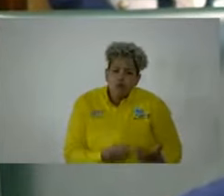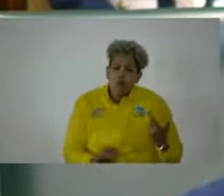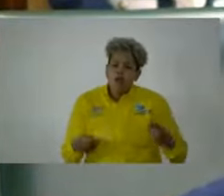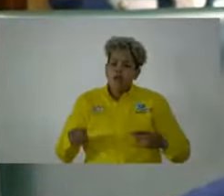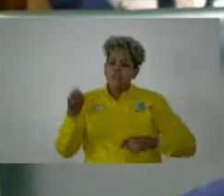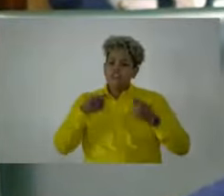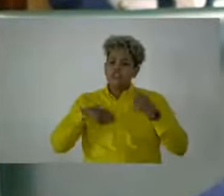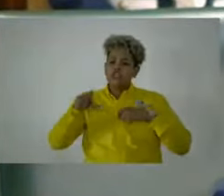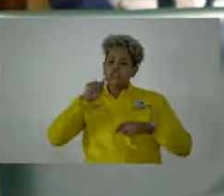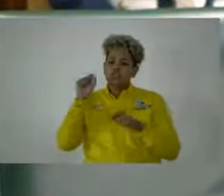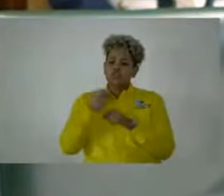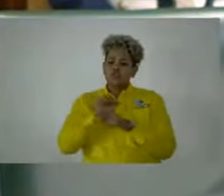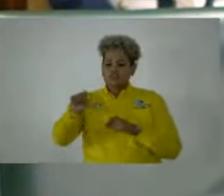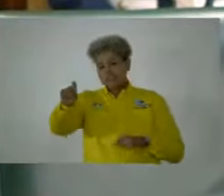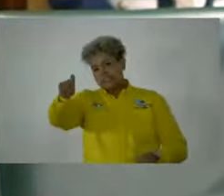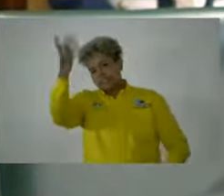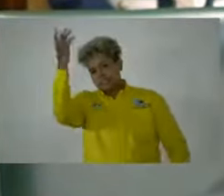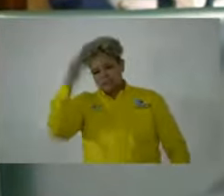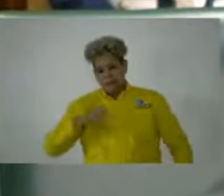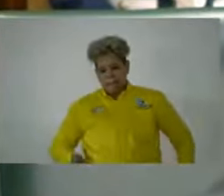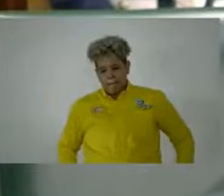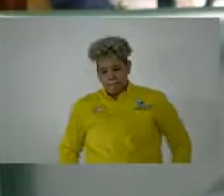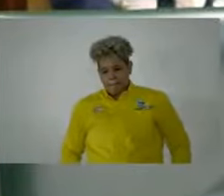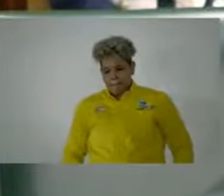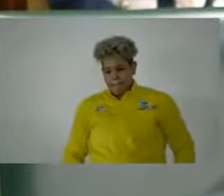is sorely needed.